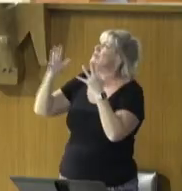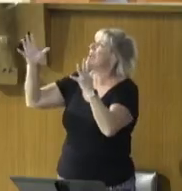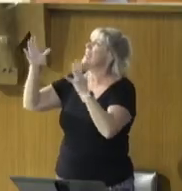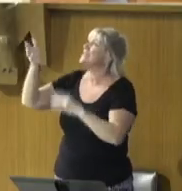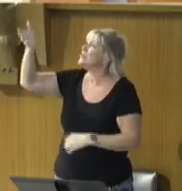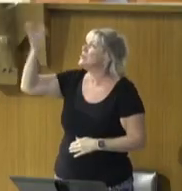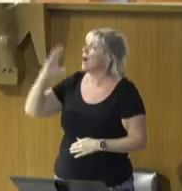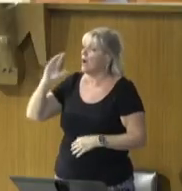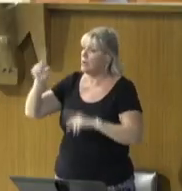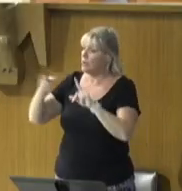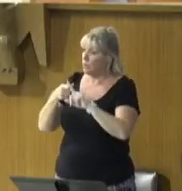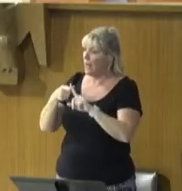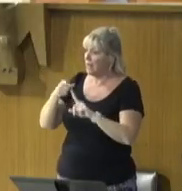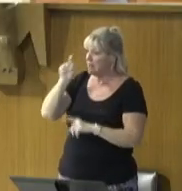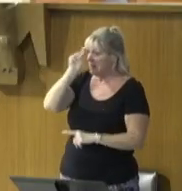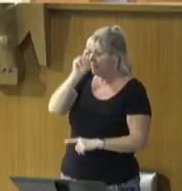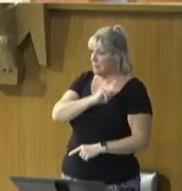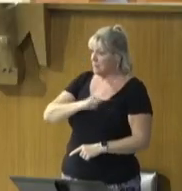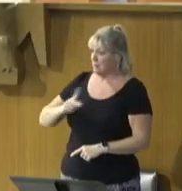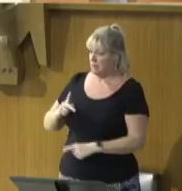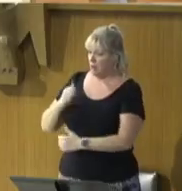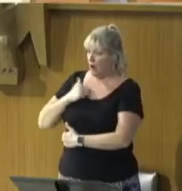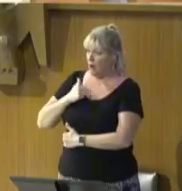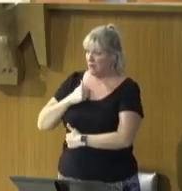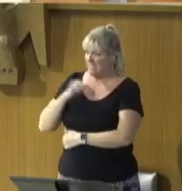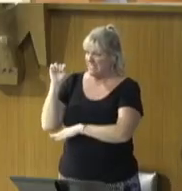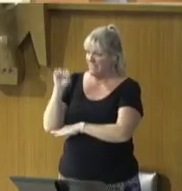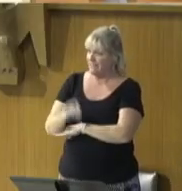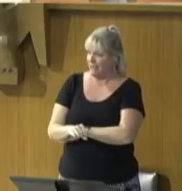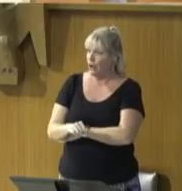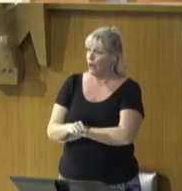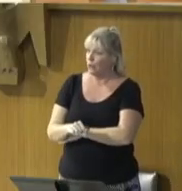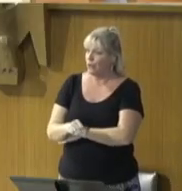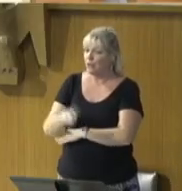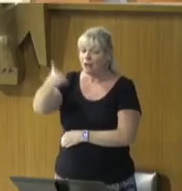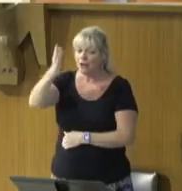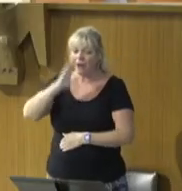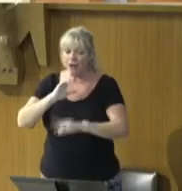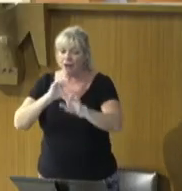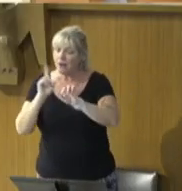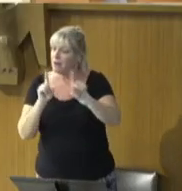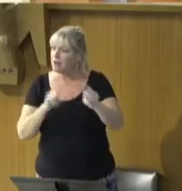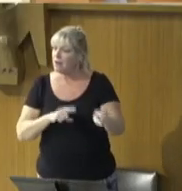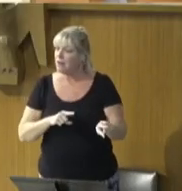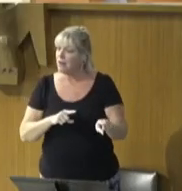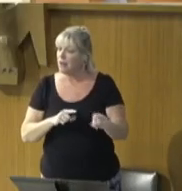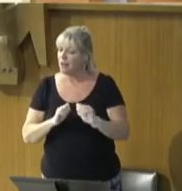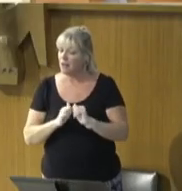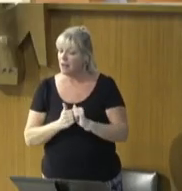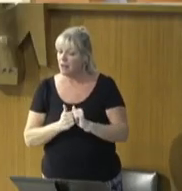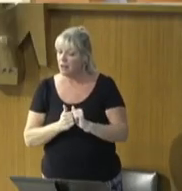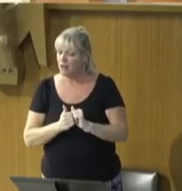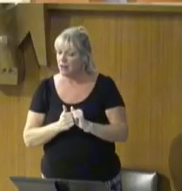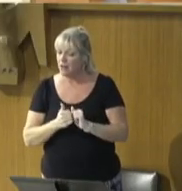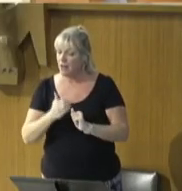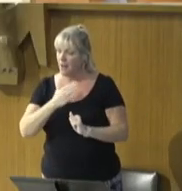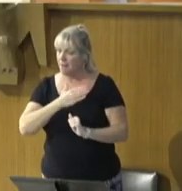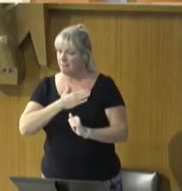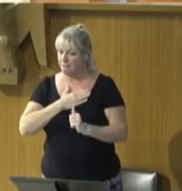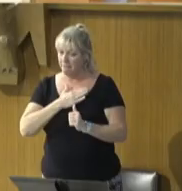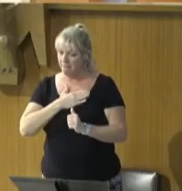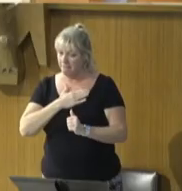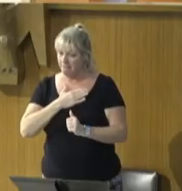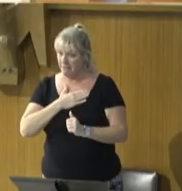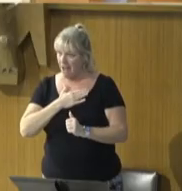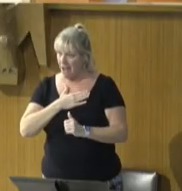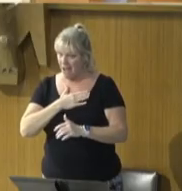armies of Pharaoh had been defeated and God responded by saying my handiwork the